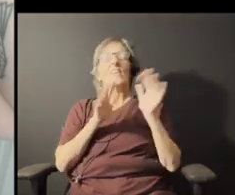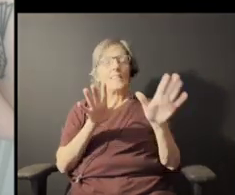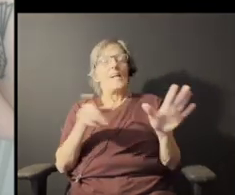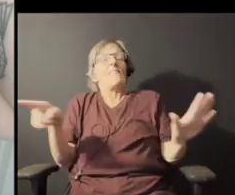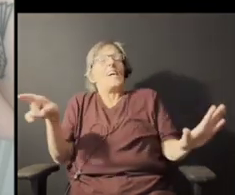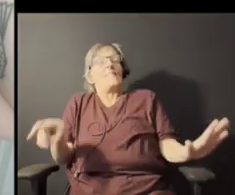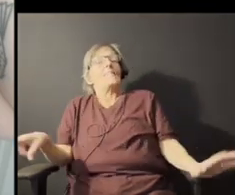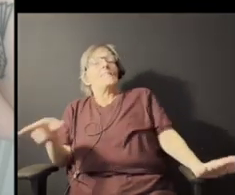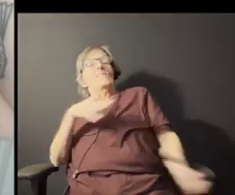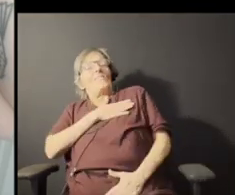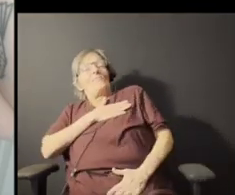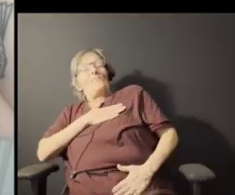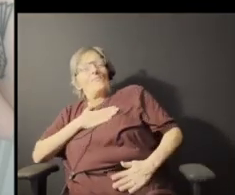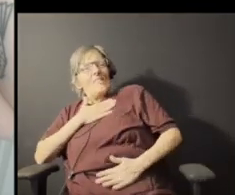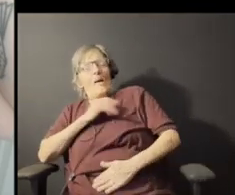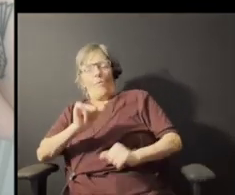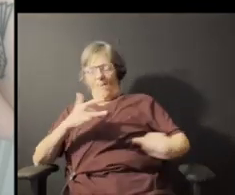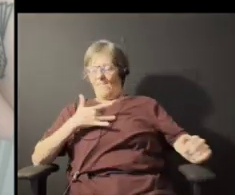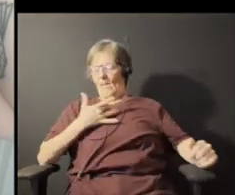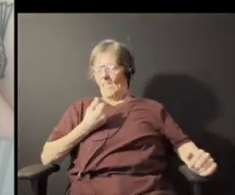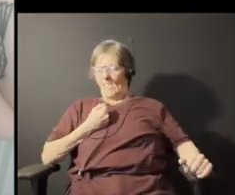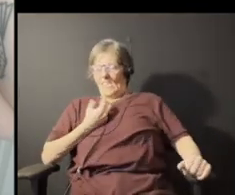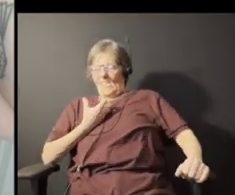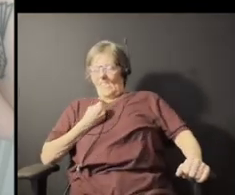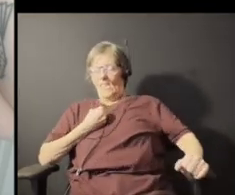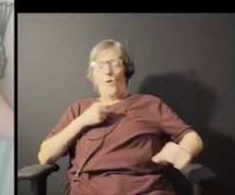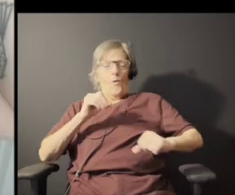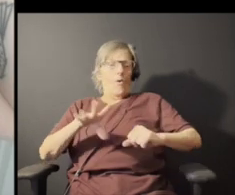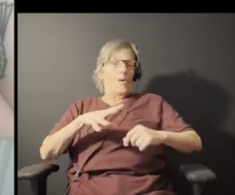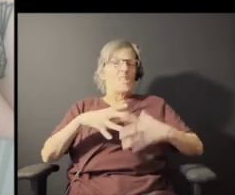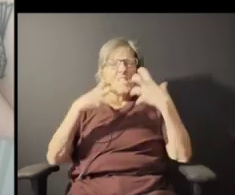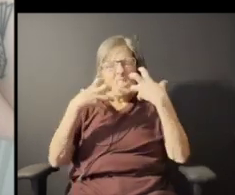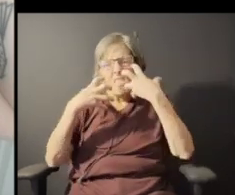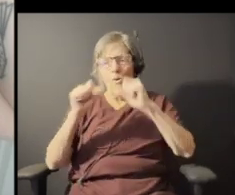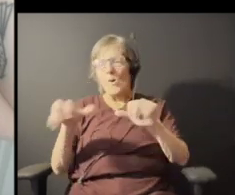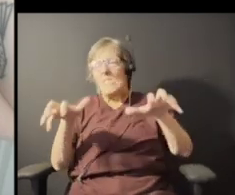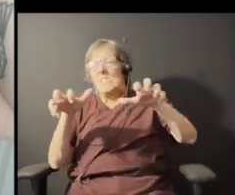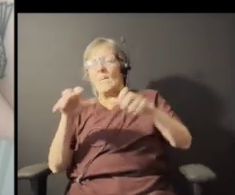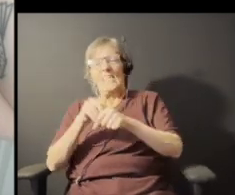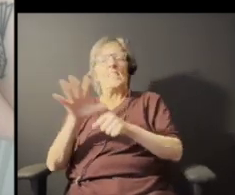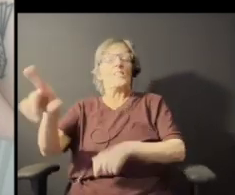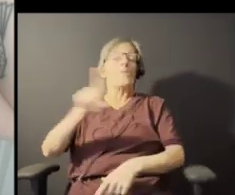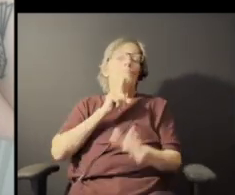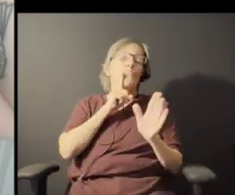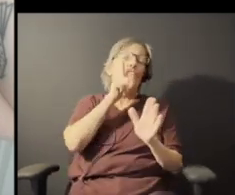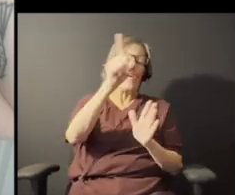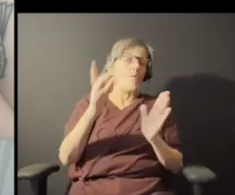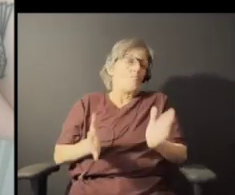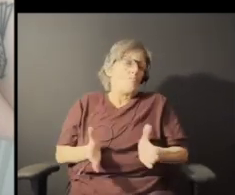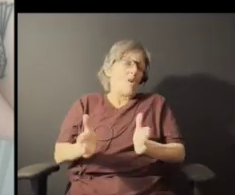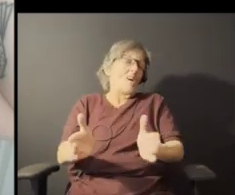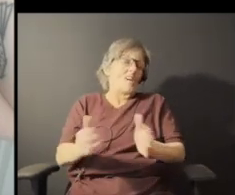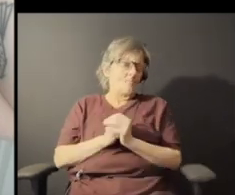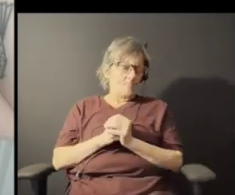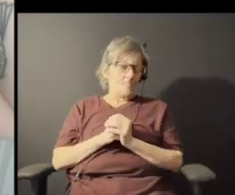be having that feeling in their own authentic way. And